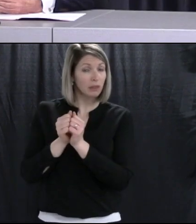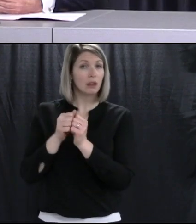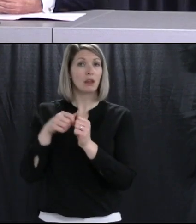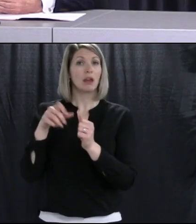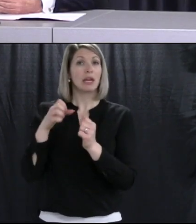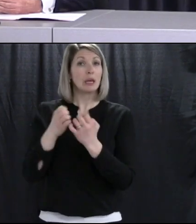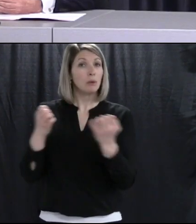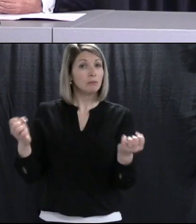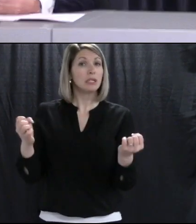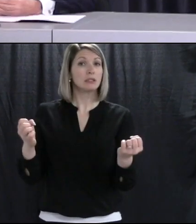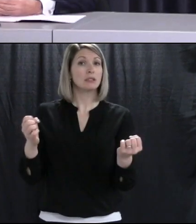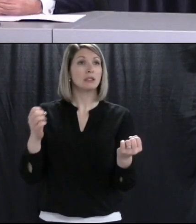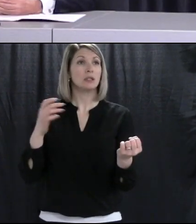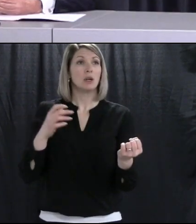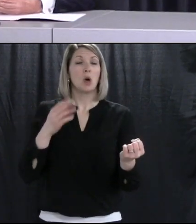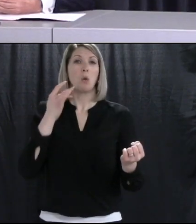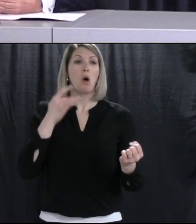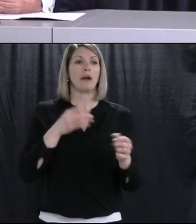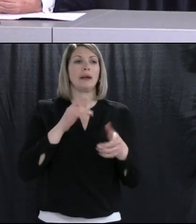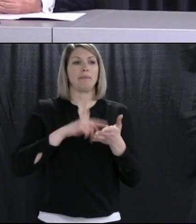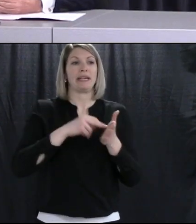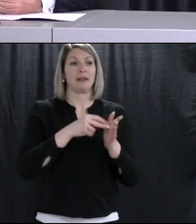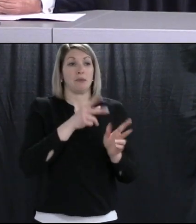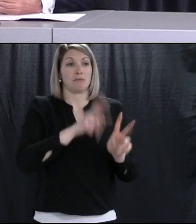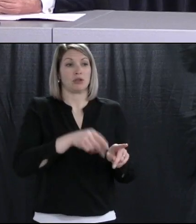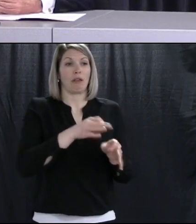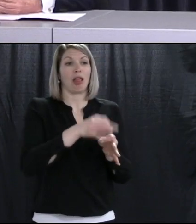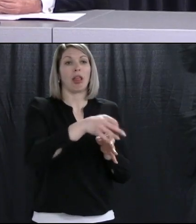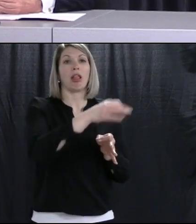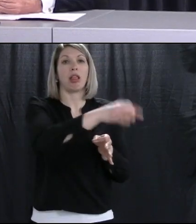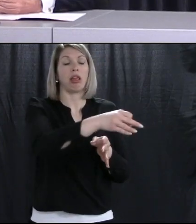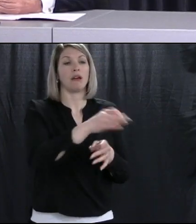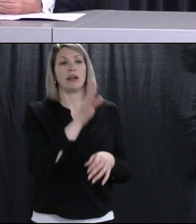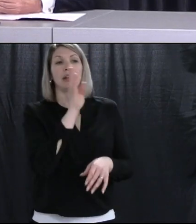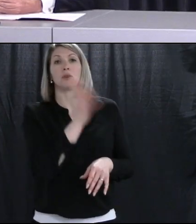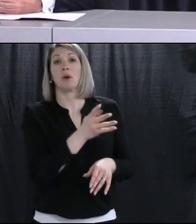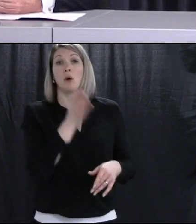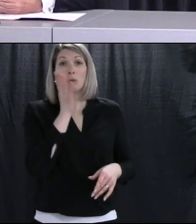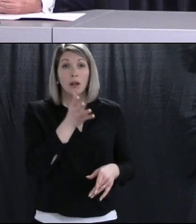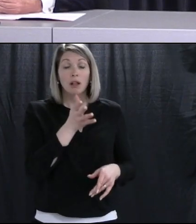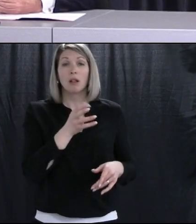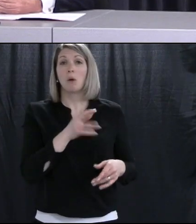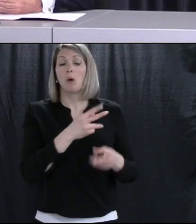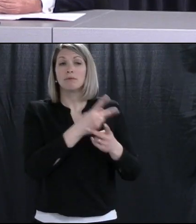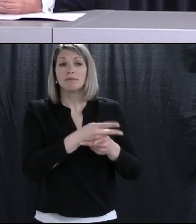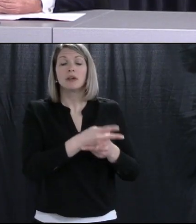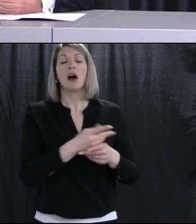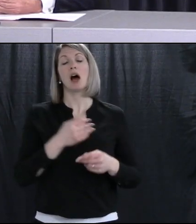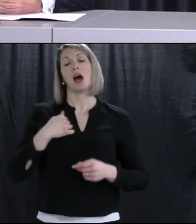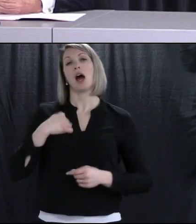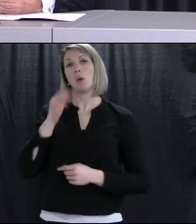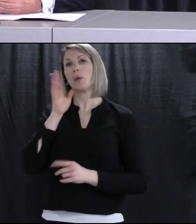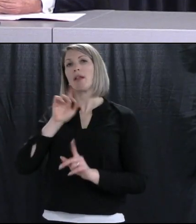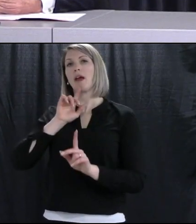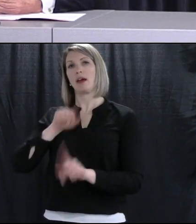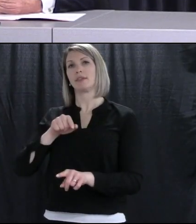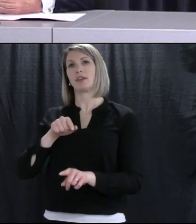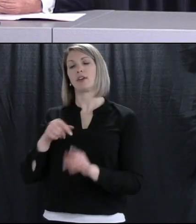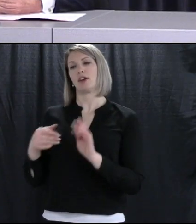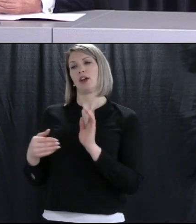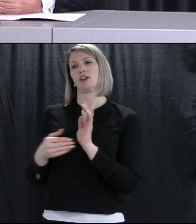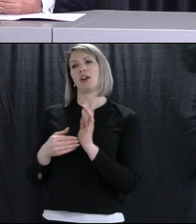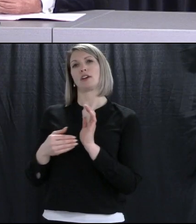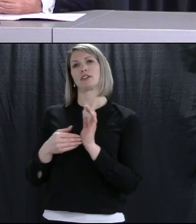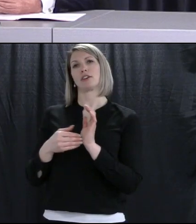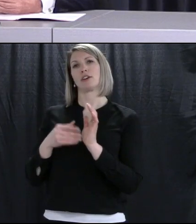people who end up getting delayed care because of this? Well, I'll address the first part of that because I don't think Dr. Fitzgerald would know much about